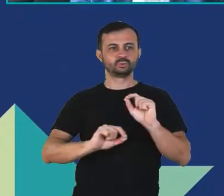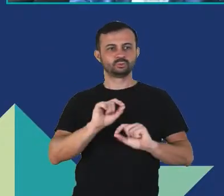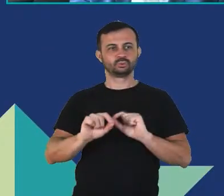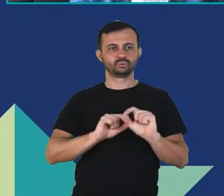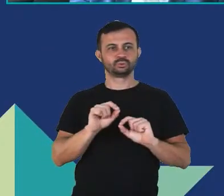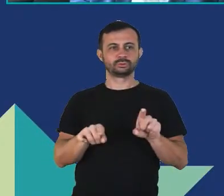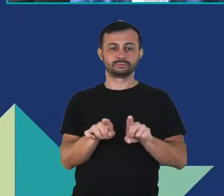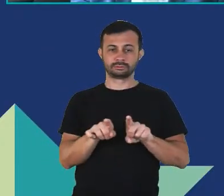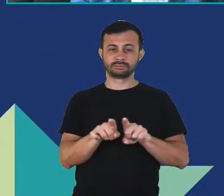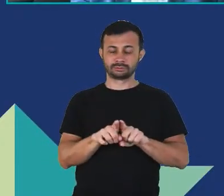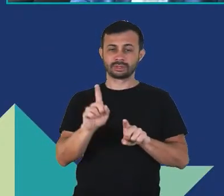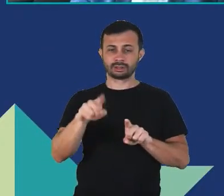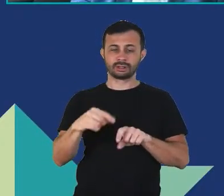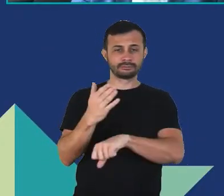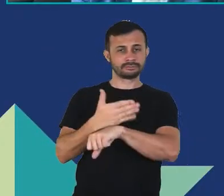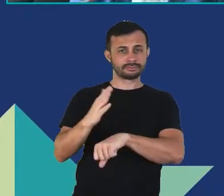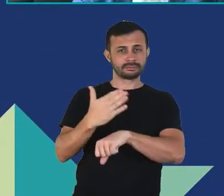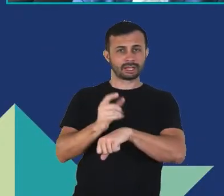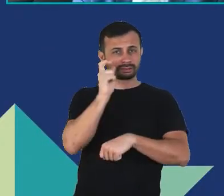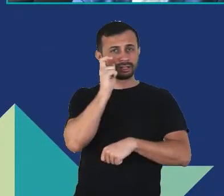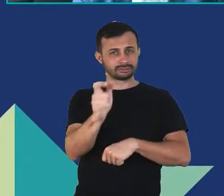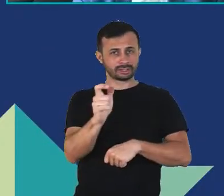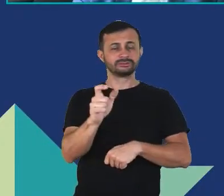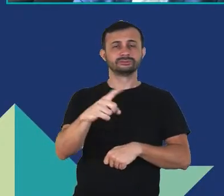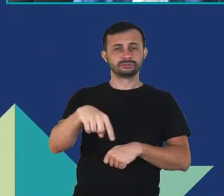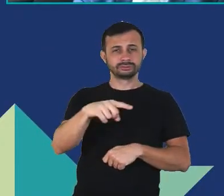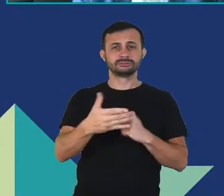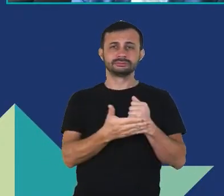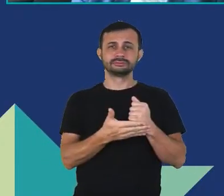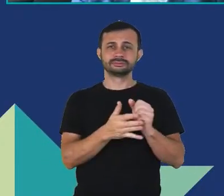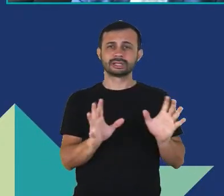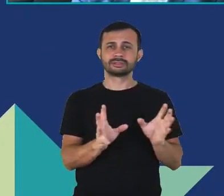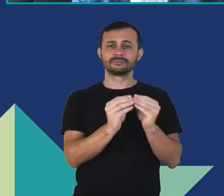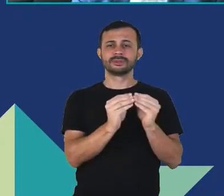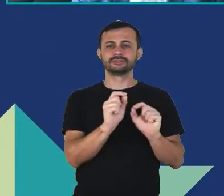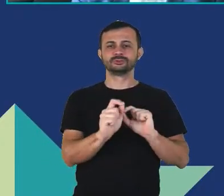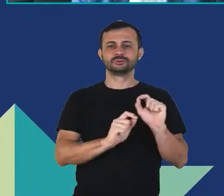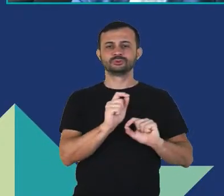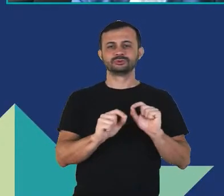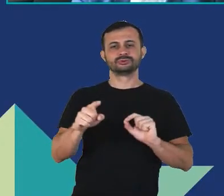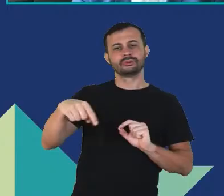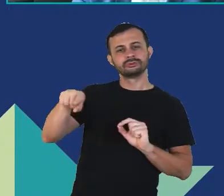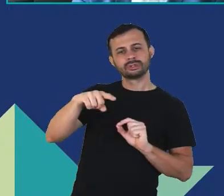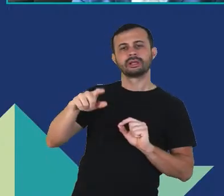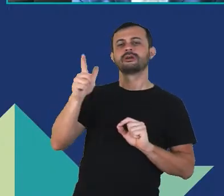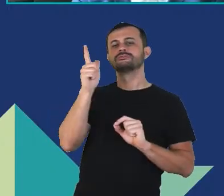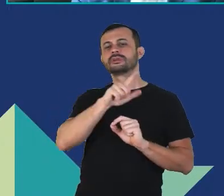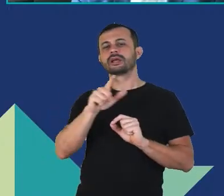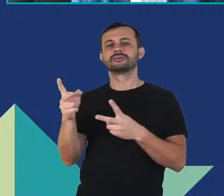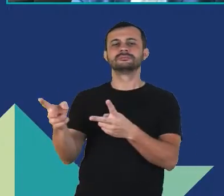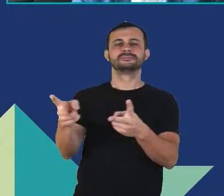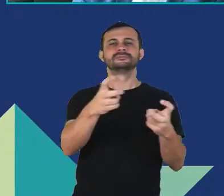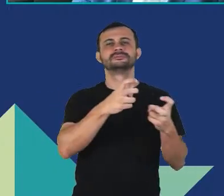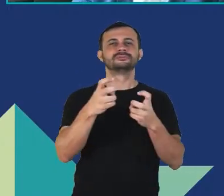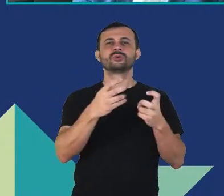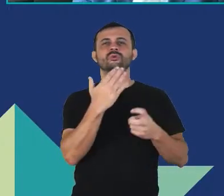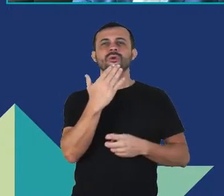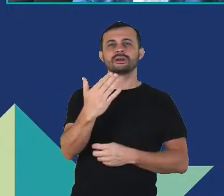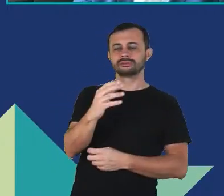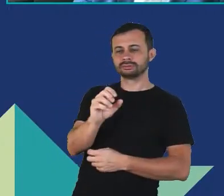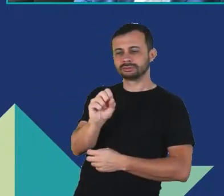So basically what it is you get moisture content and saturation levels using